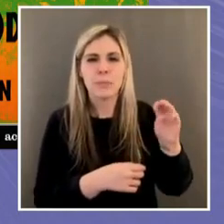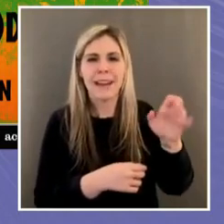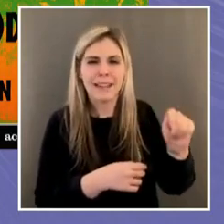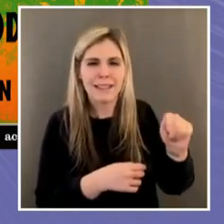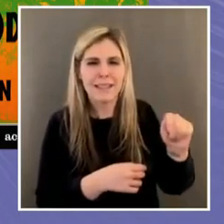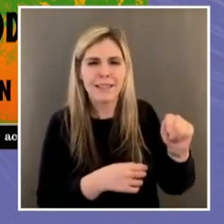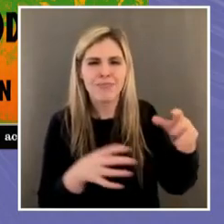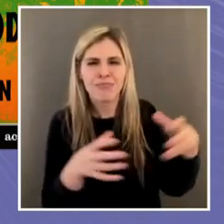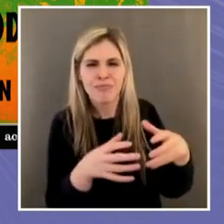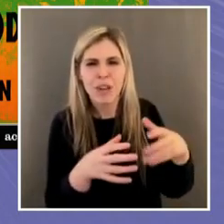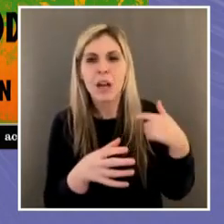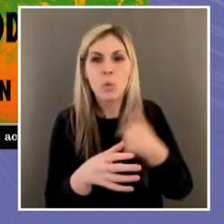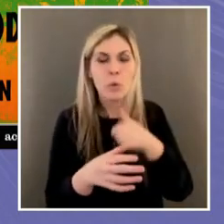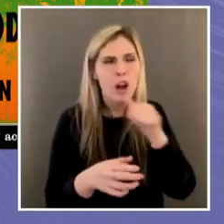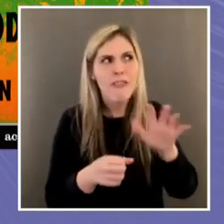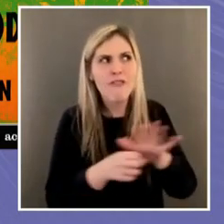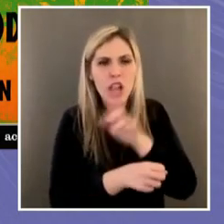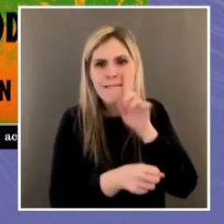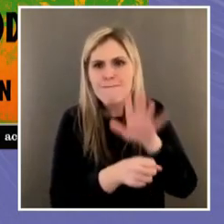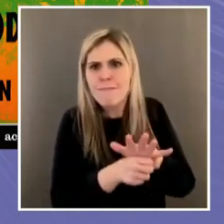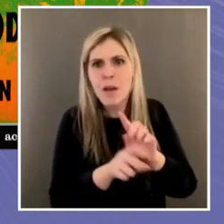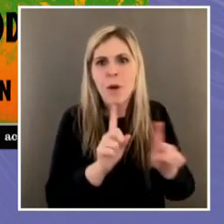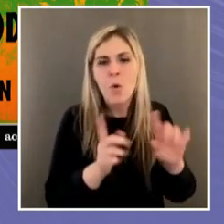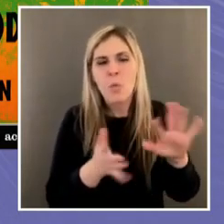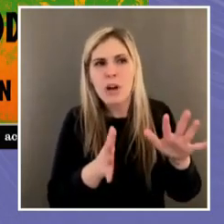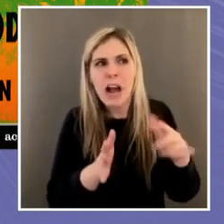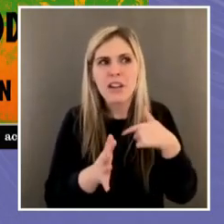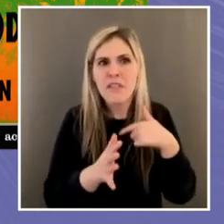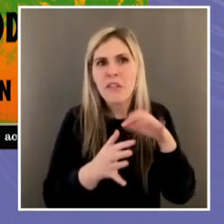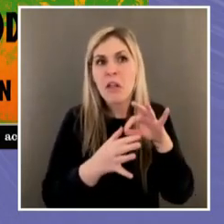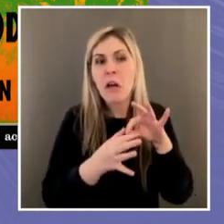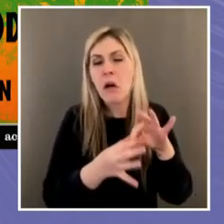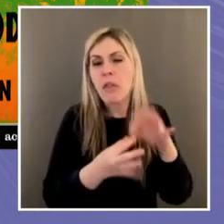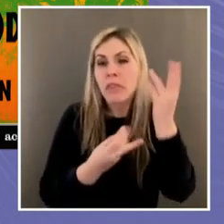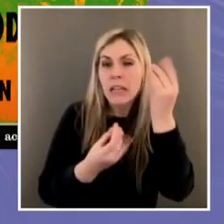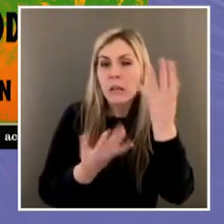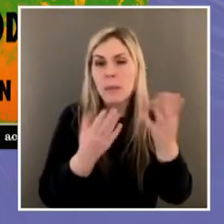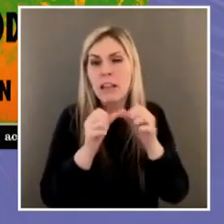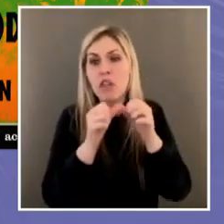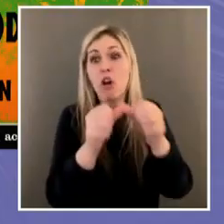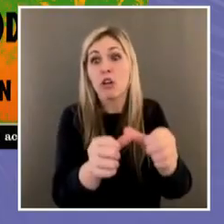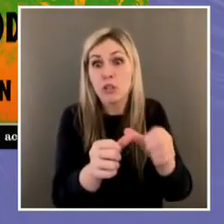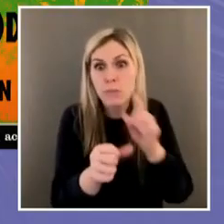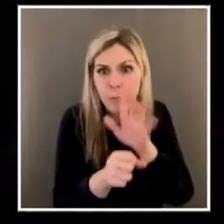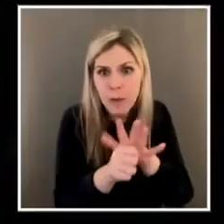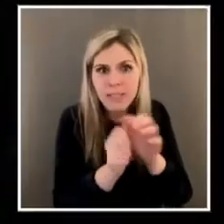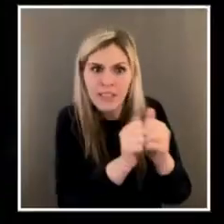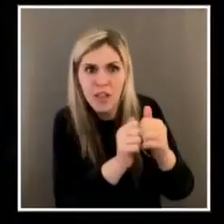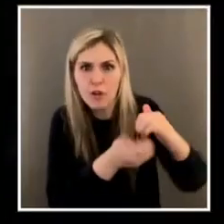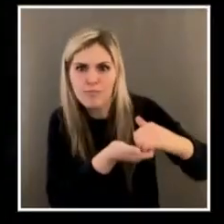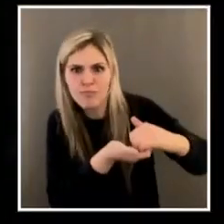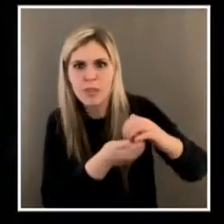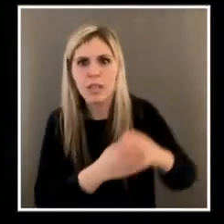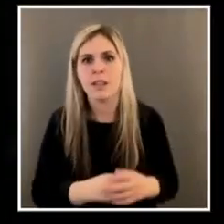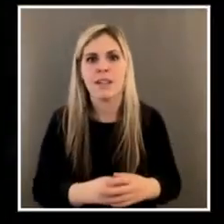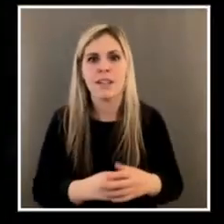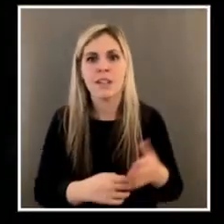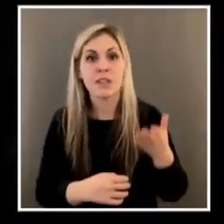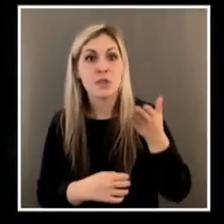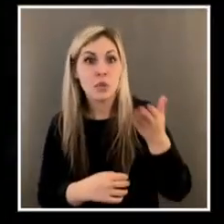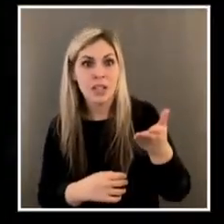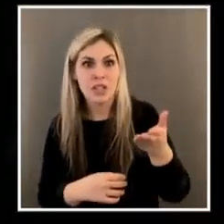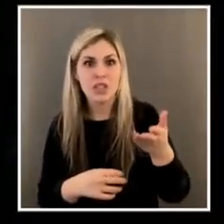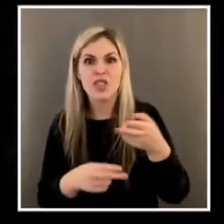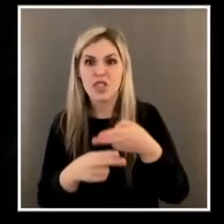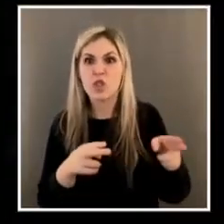but we were leaning towards some time of long-term commitment. So here is a clip